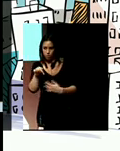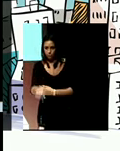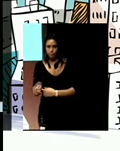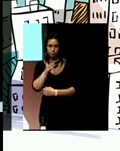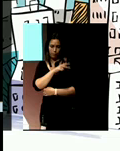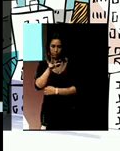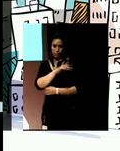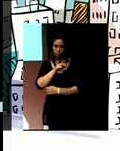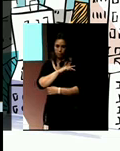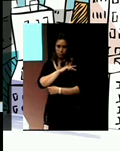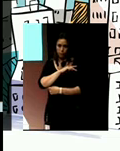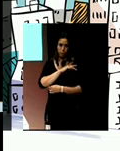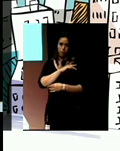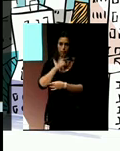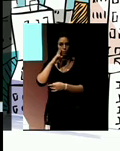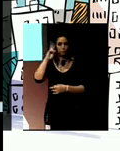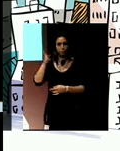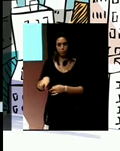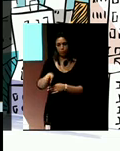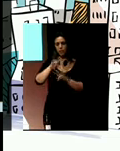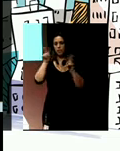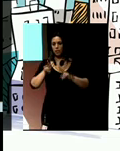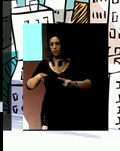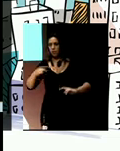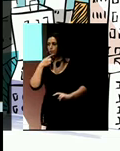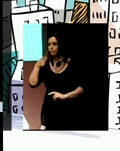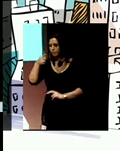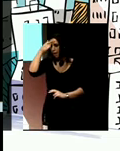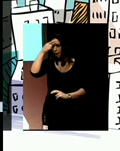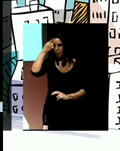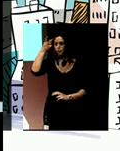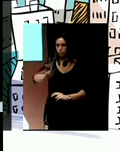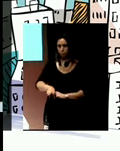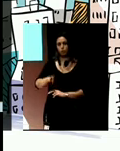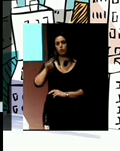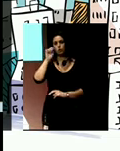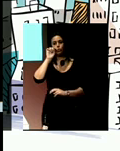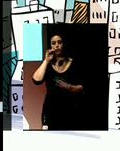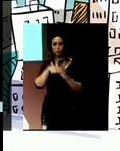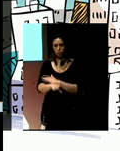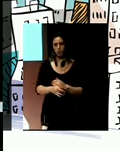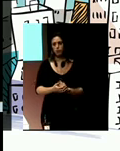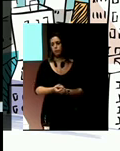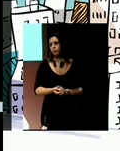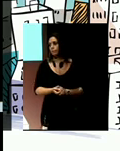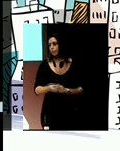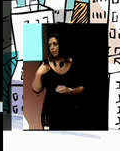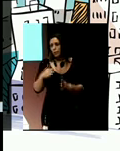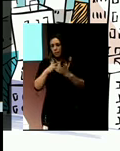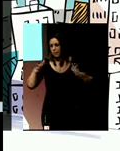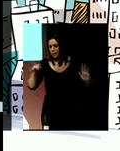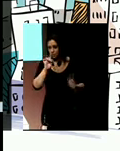2008 until now. And Avila was recognized internationally as an accessible